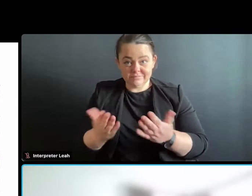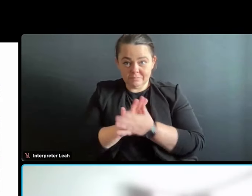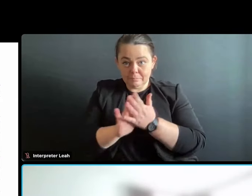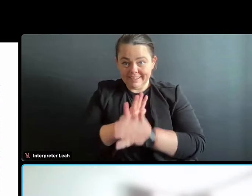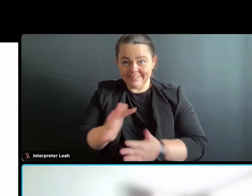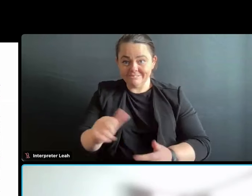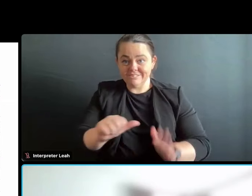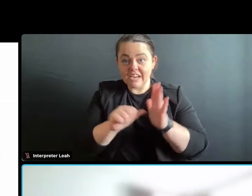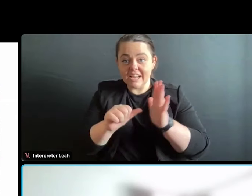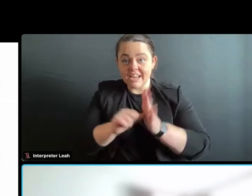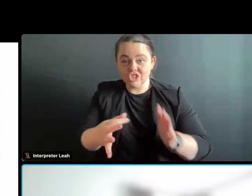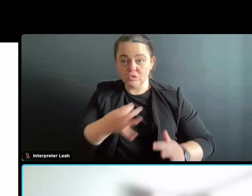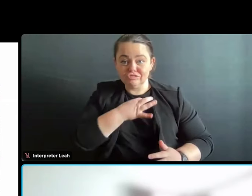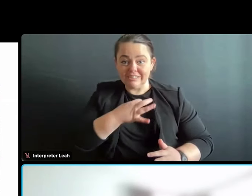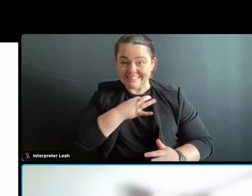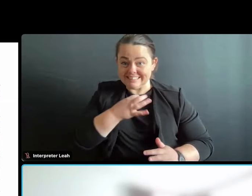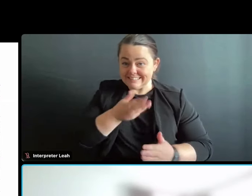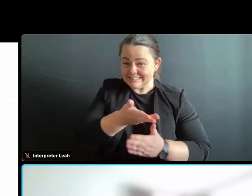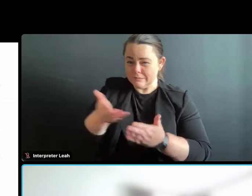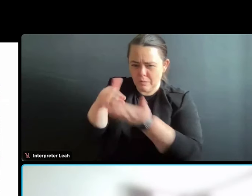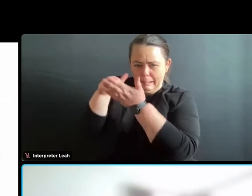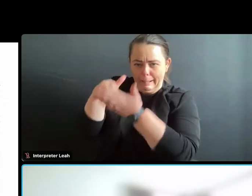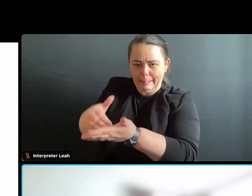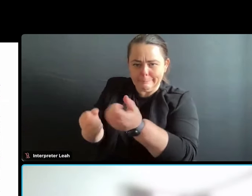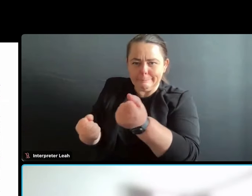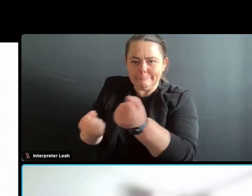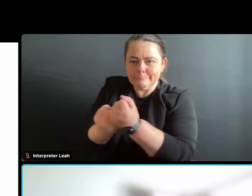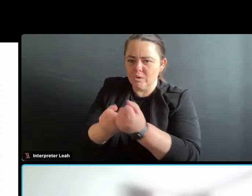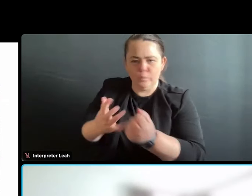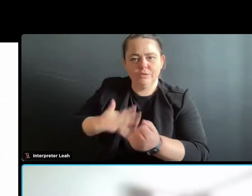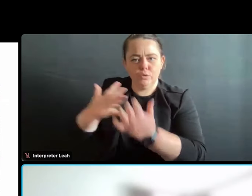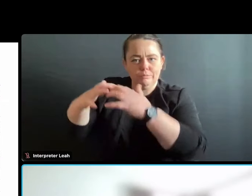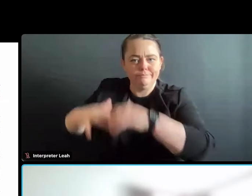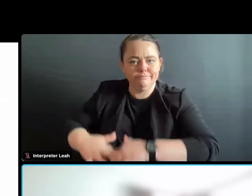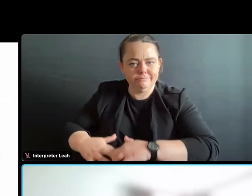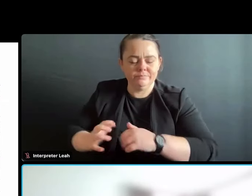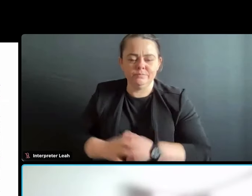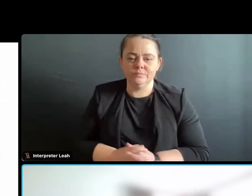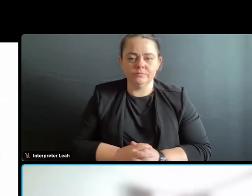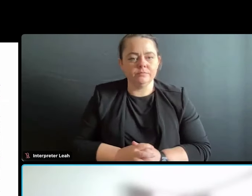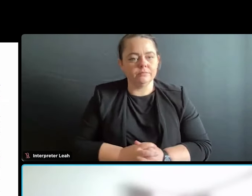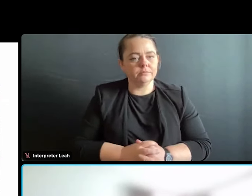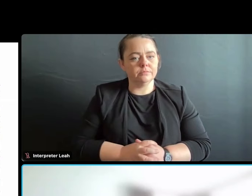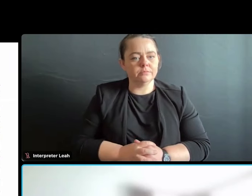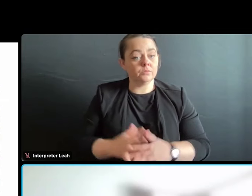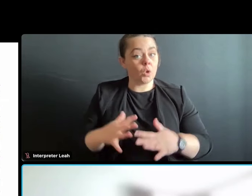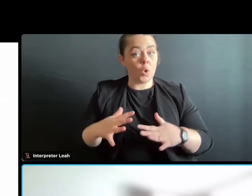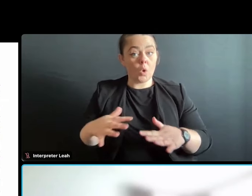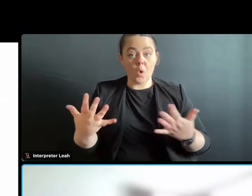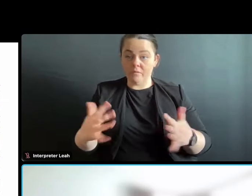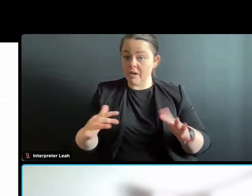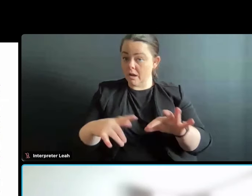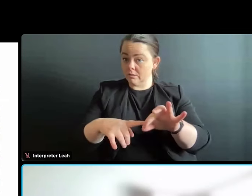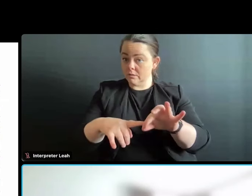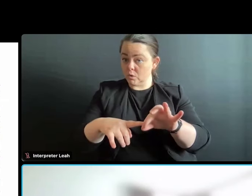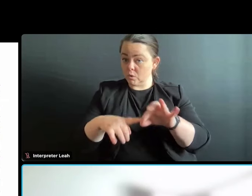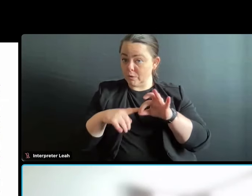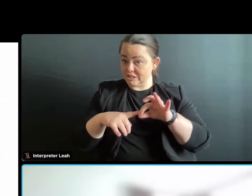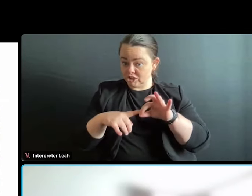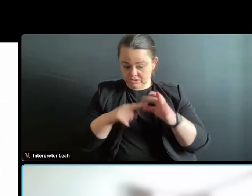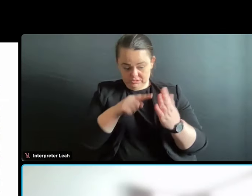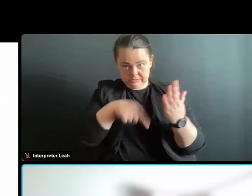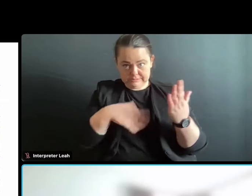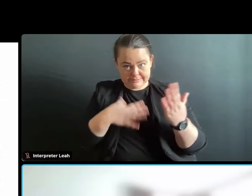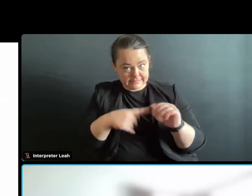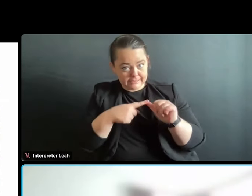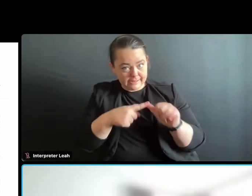could face. In terms of the questions that need to be answered, there are 3 worksheets, and you're seeing